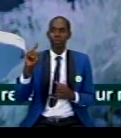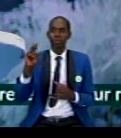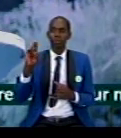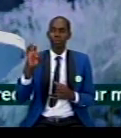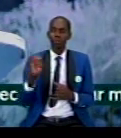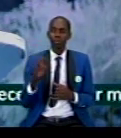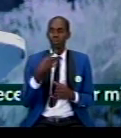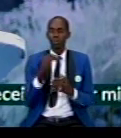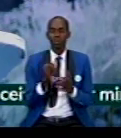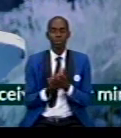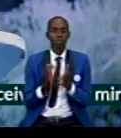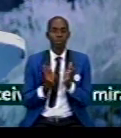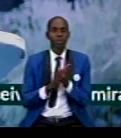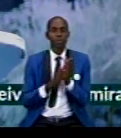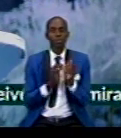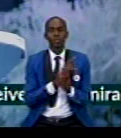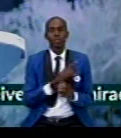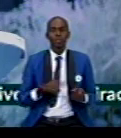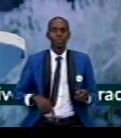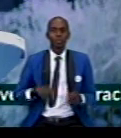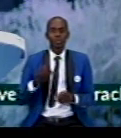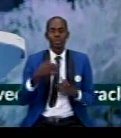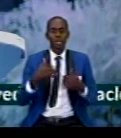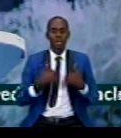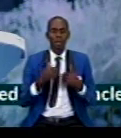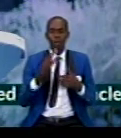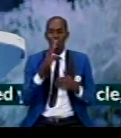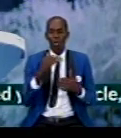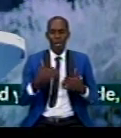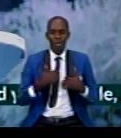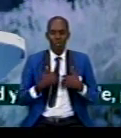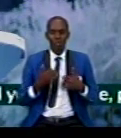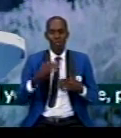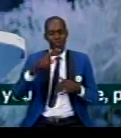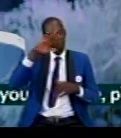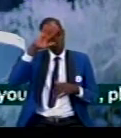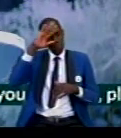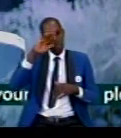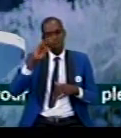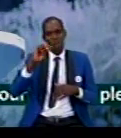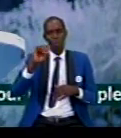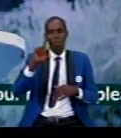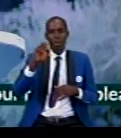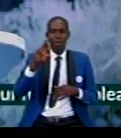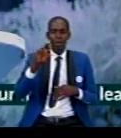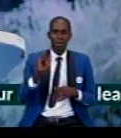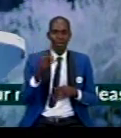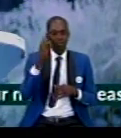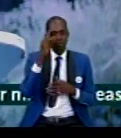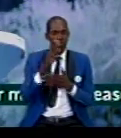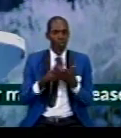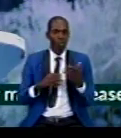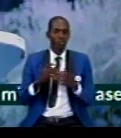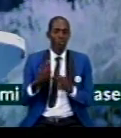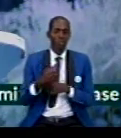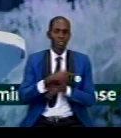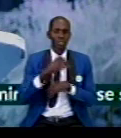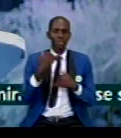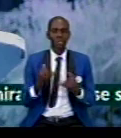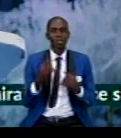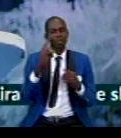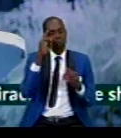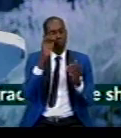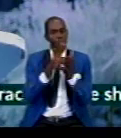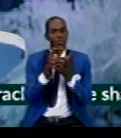of malaria and typhoid for some days now, and I trusted the Lord that at the GCK I will receive my